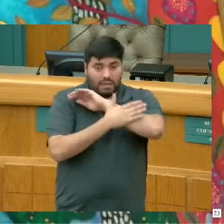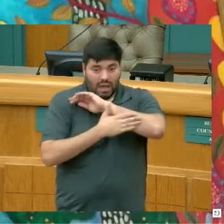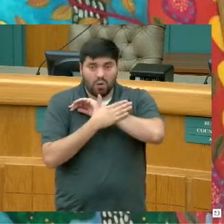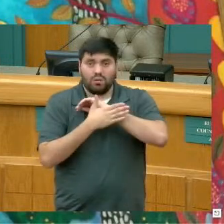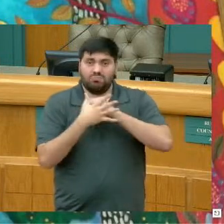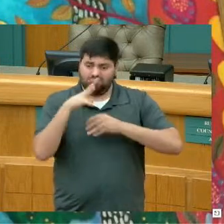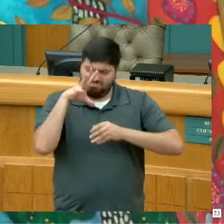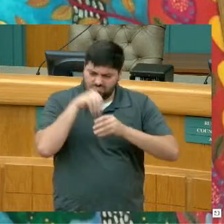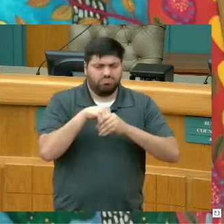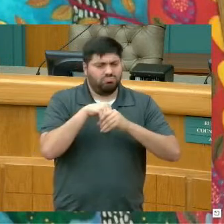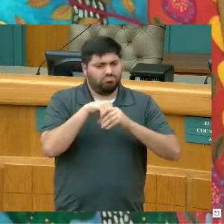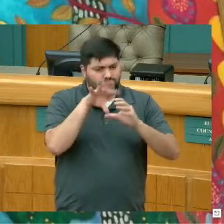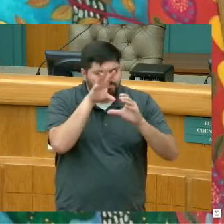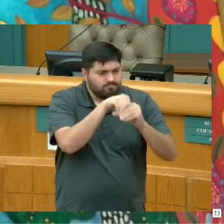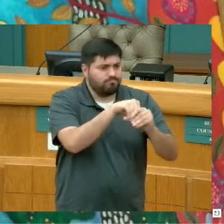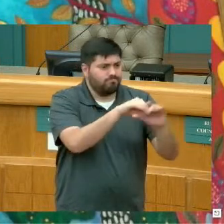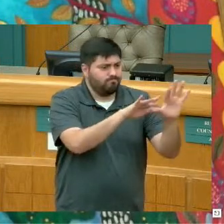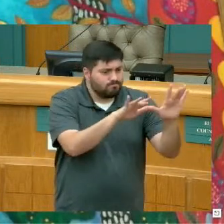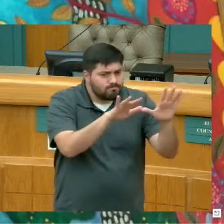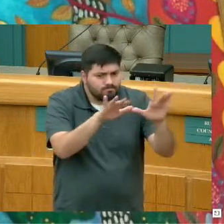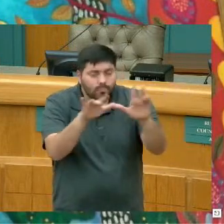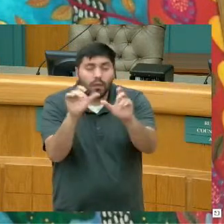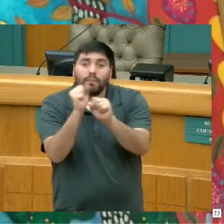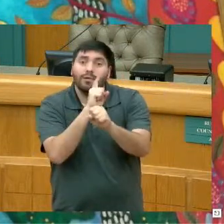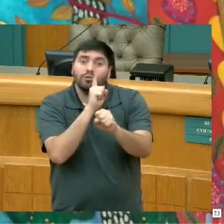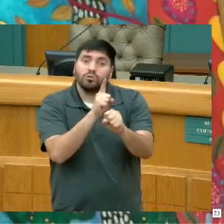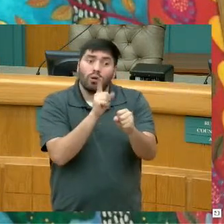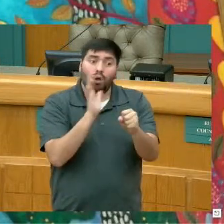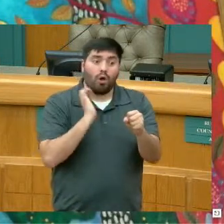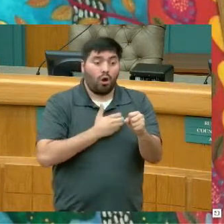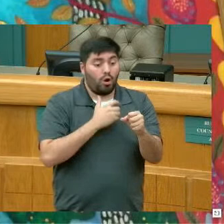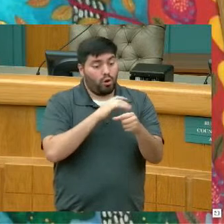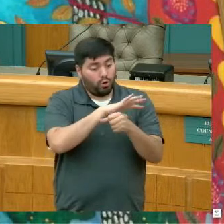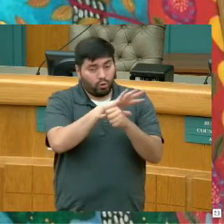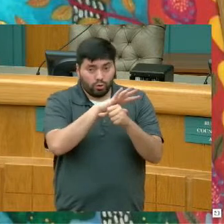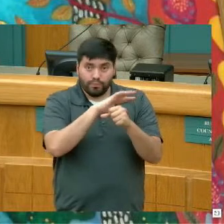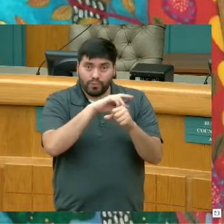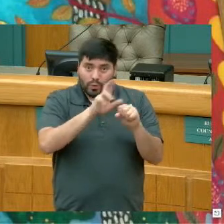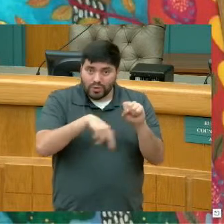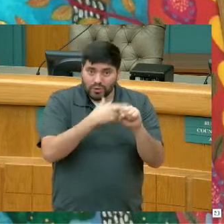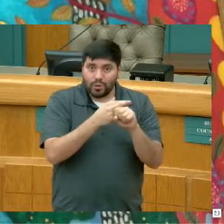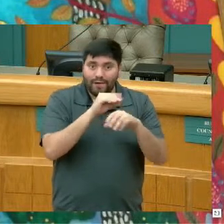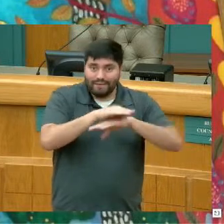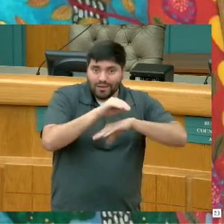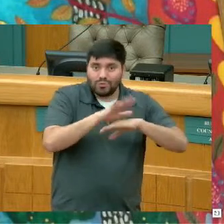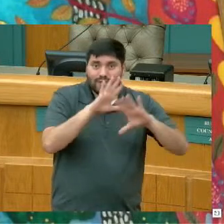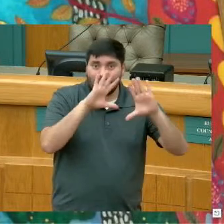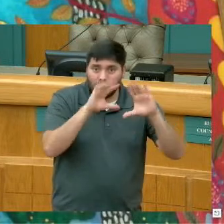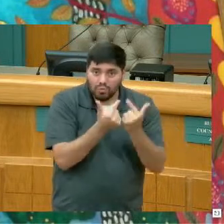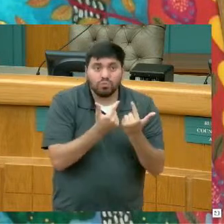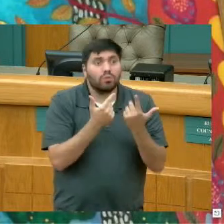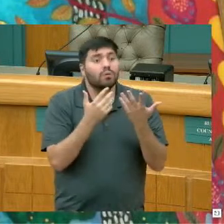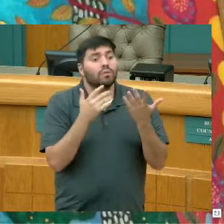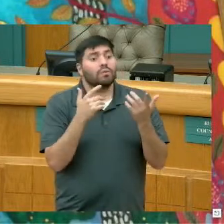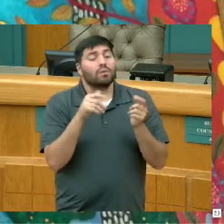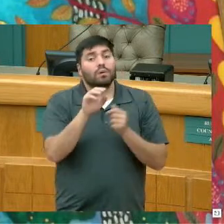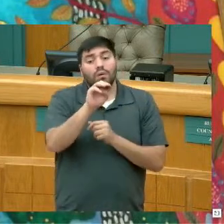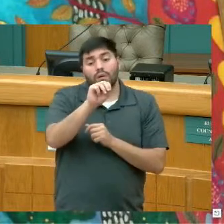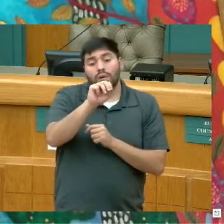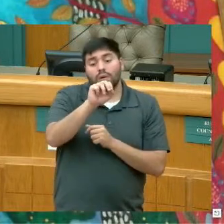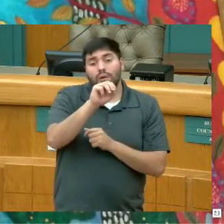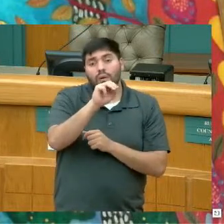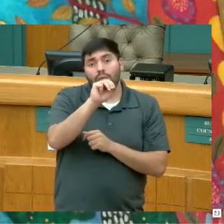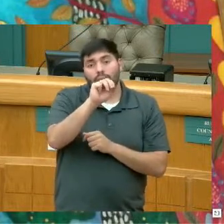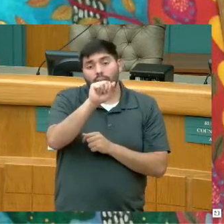county in making sure, along with our regional advisory council, that we requested,